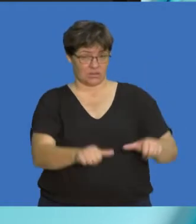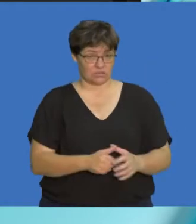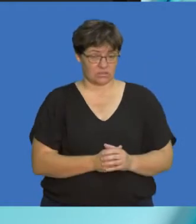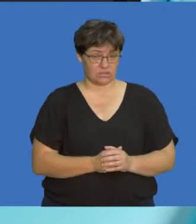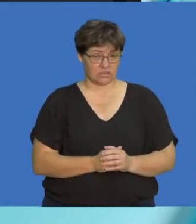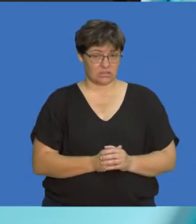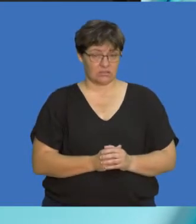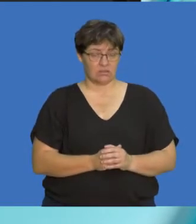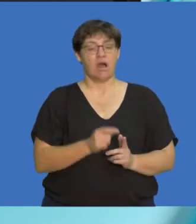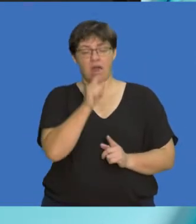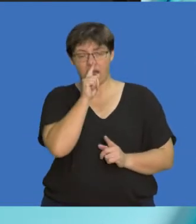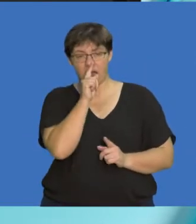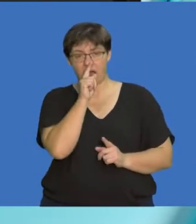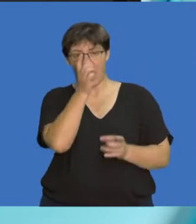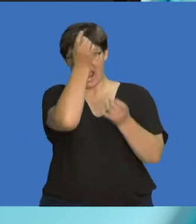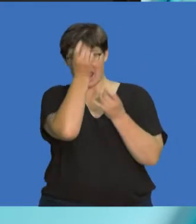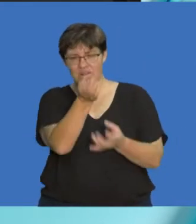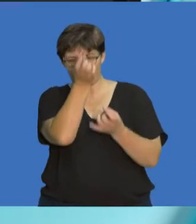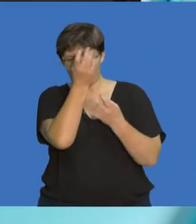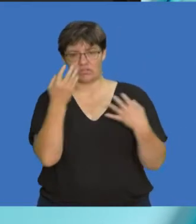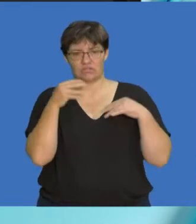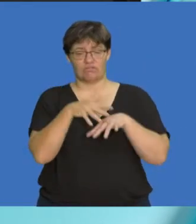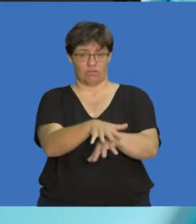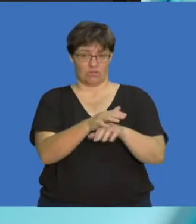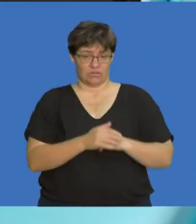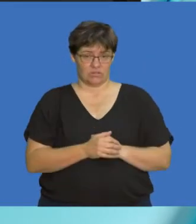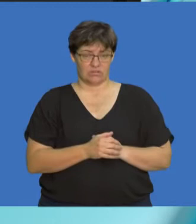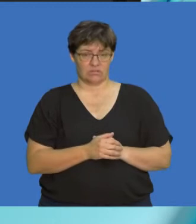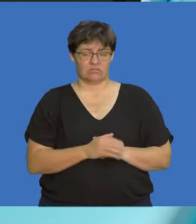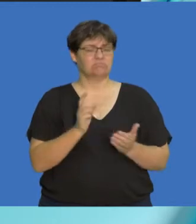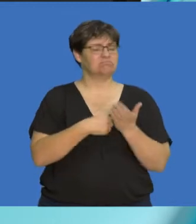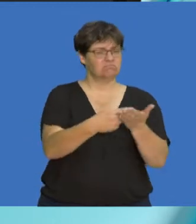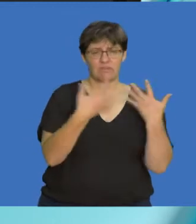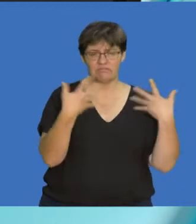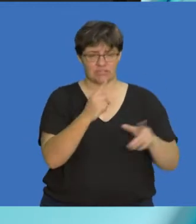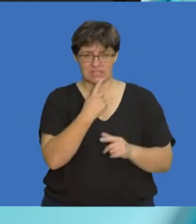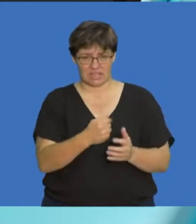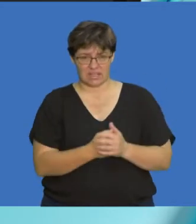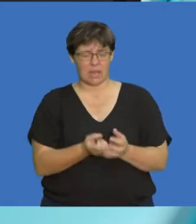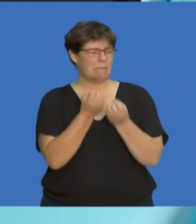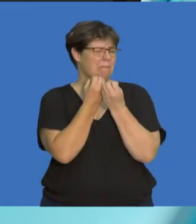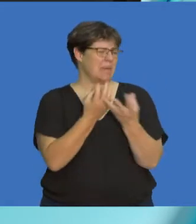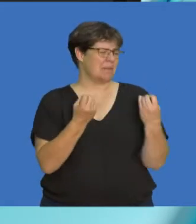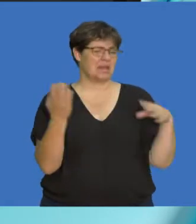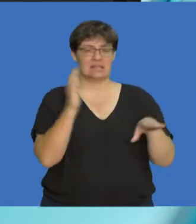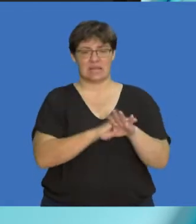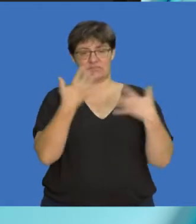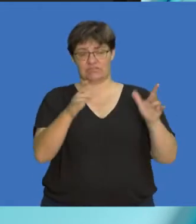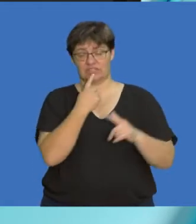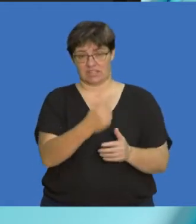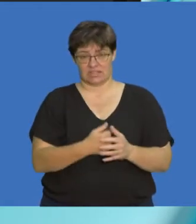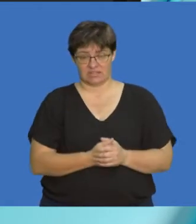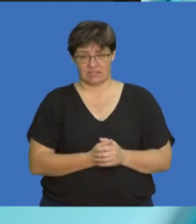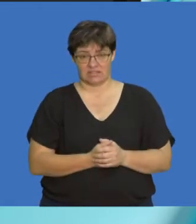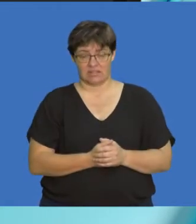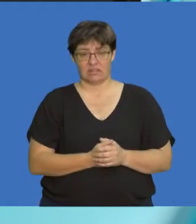at them as a flow of information. We've spoken about this, we've alluded to this many a times in our lessons, and it's